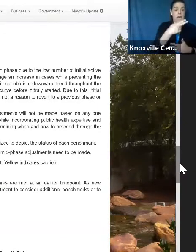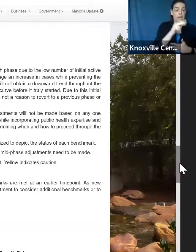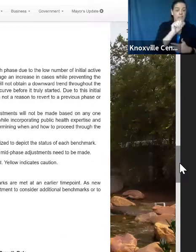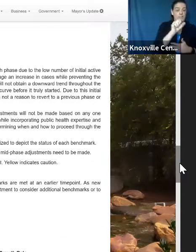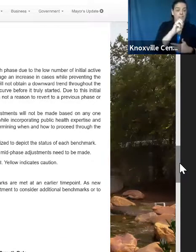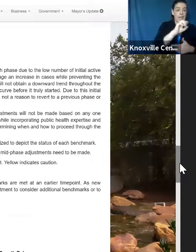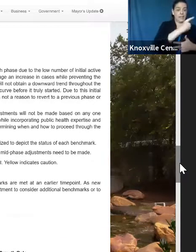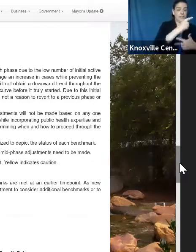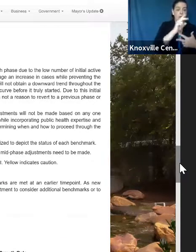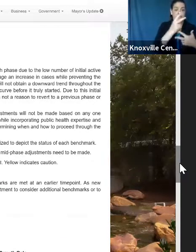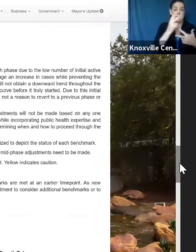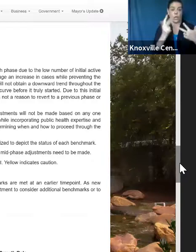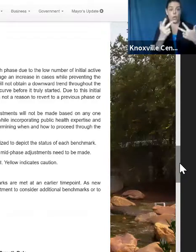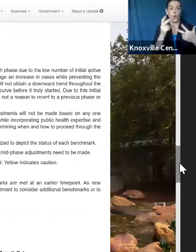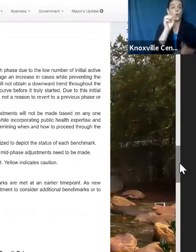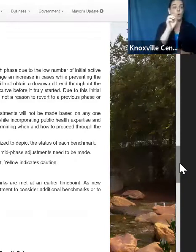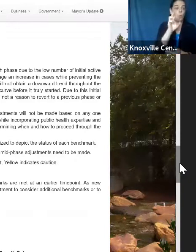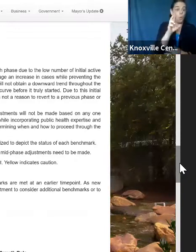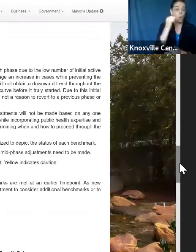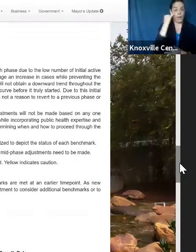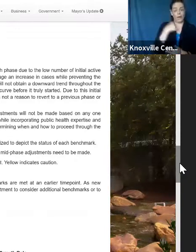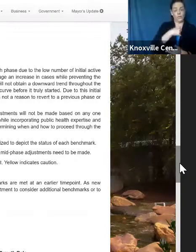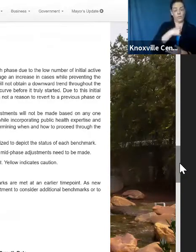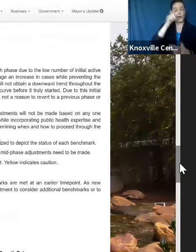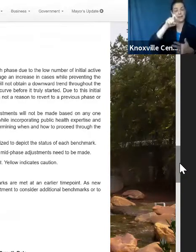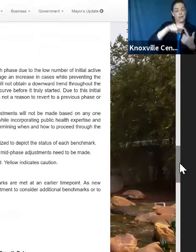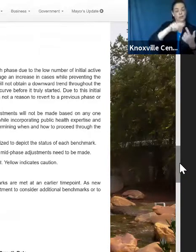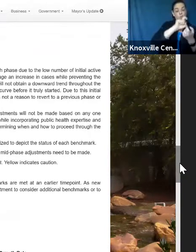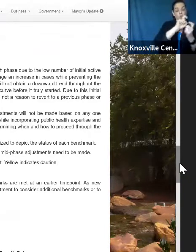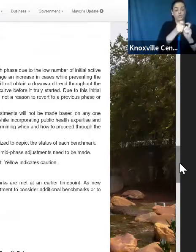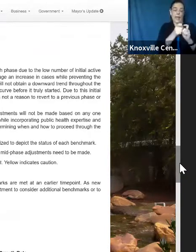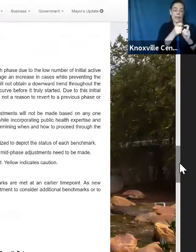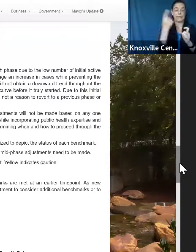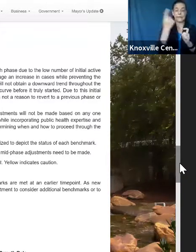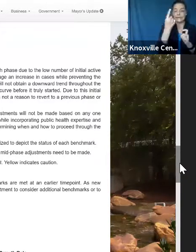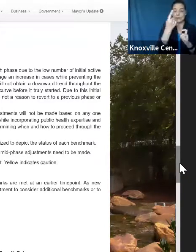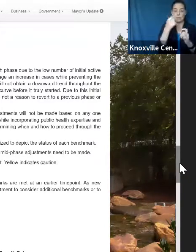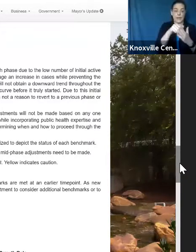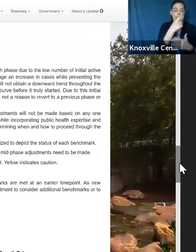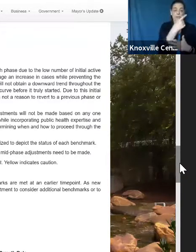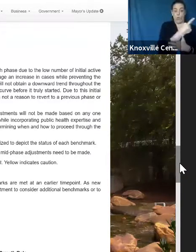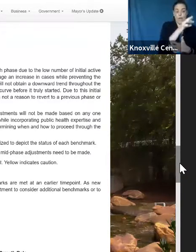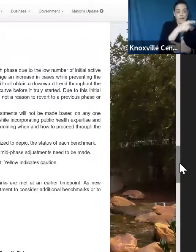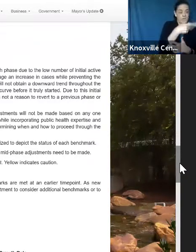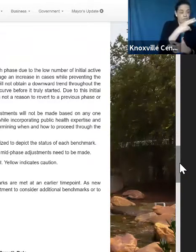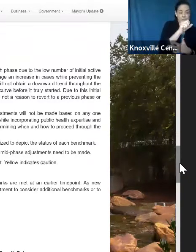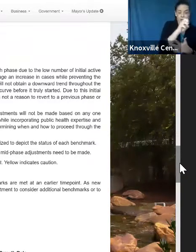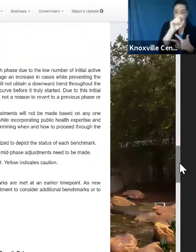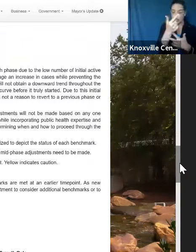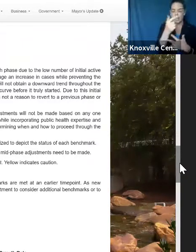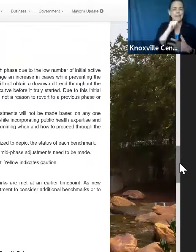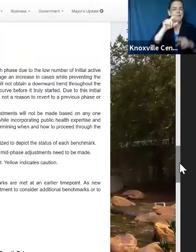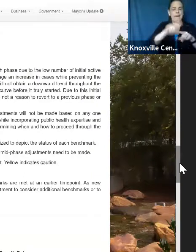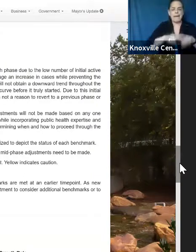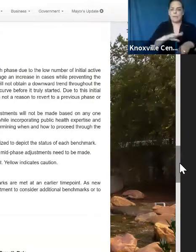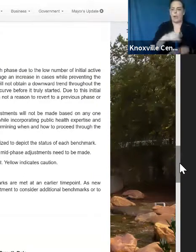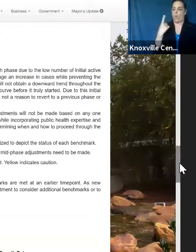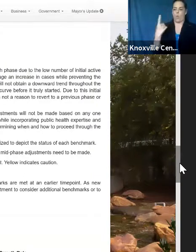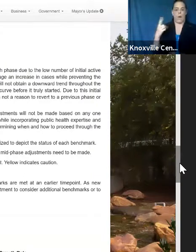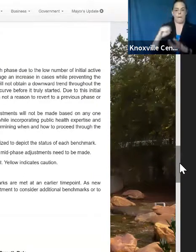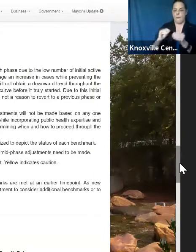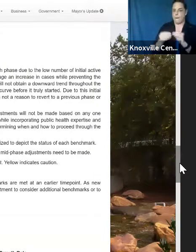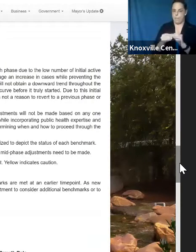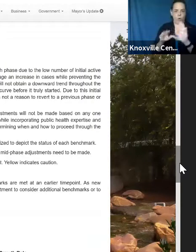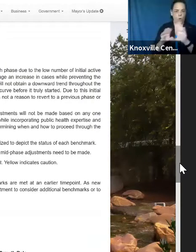institute mid-phase adjustments, will not be made based on any one number or figure. Decisions must be made by looking at multiple